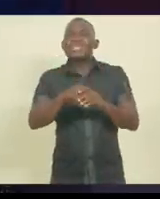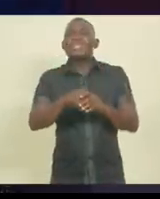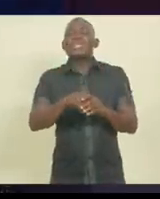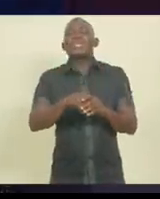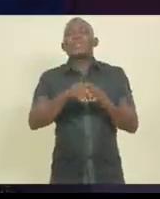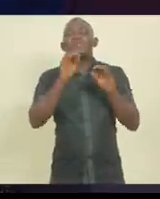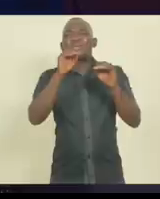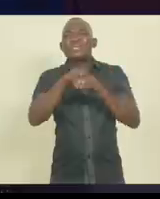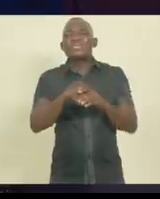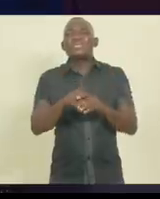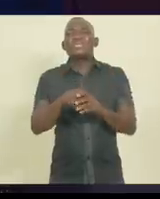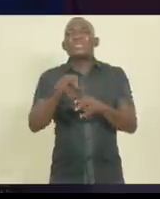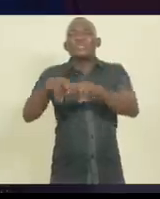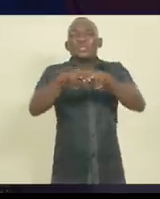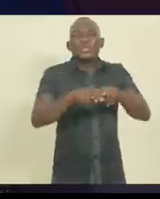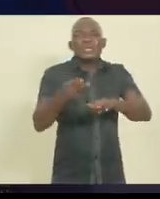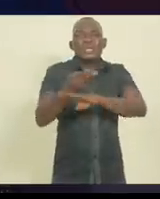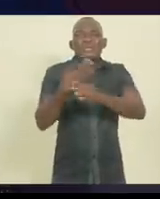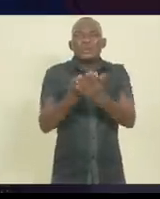Tro-Tro, begs for money.